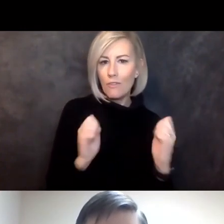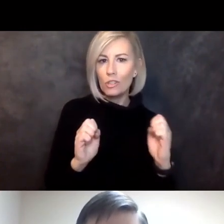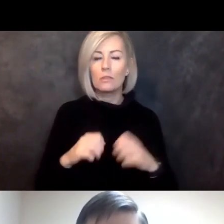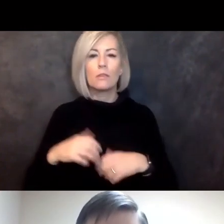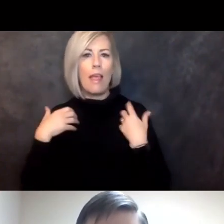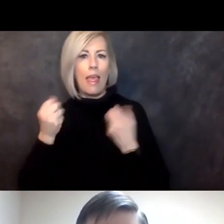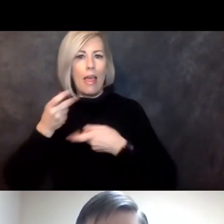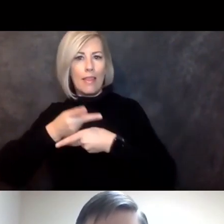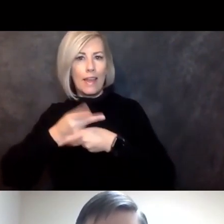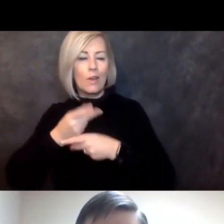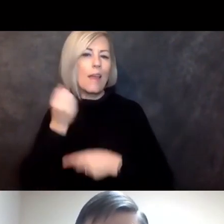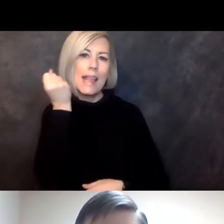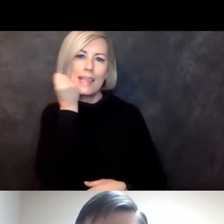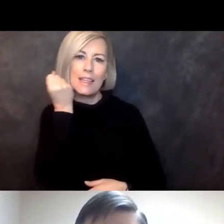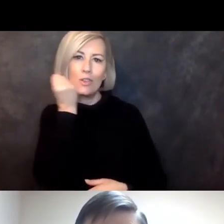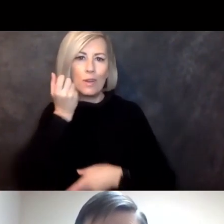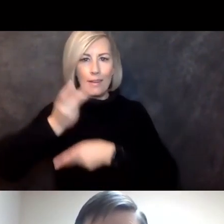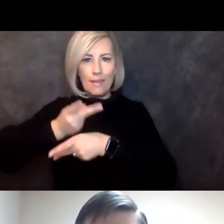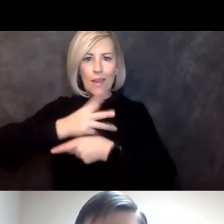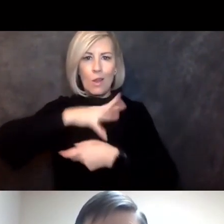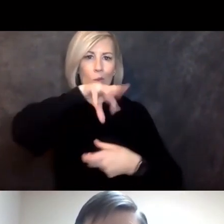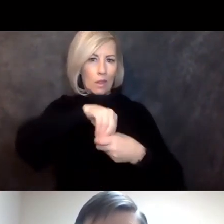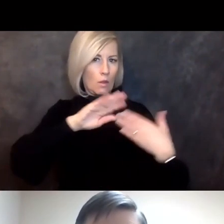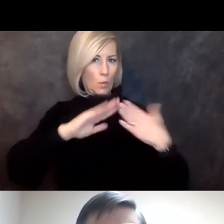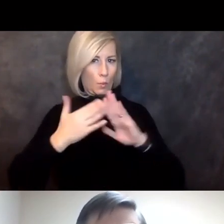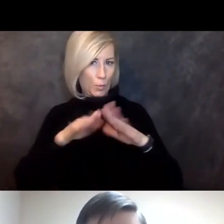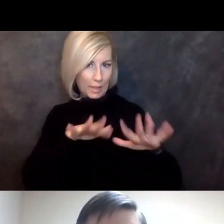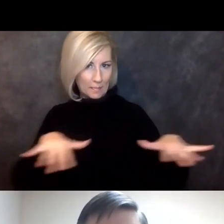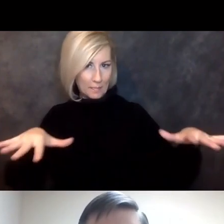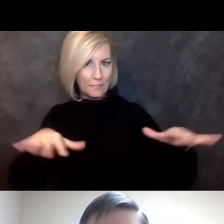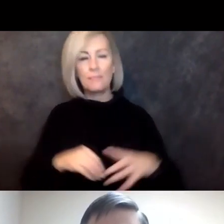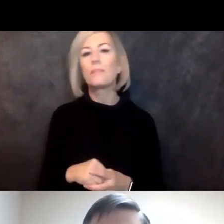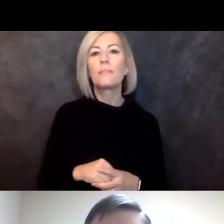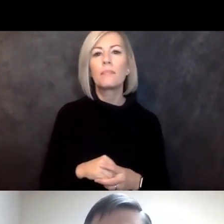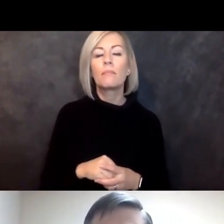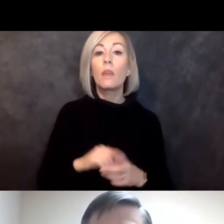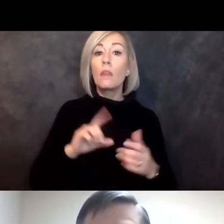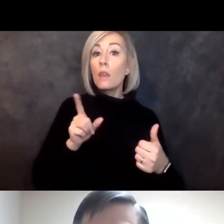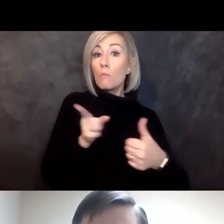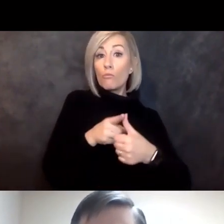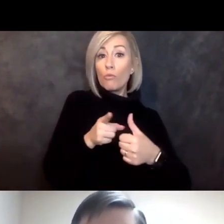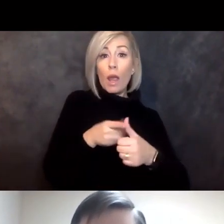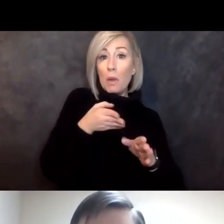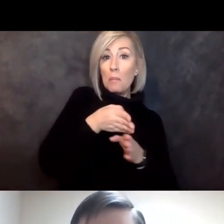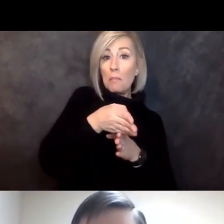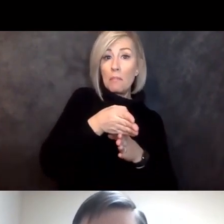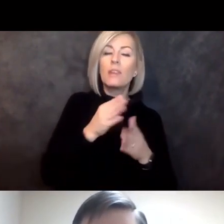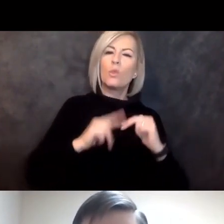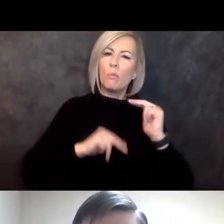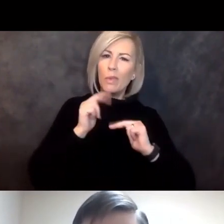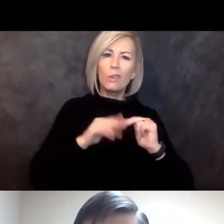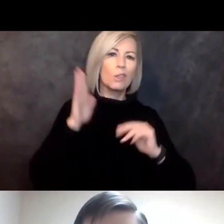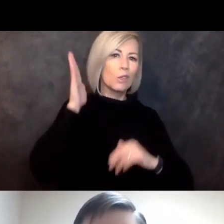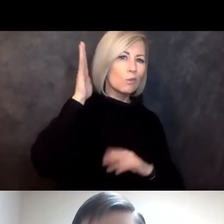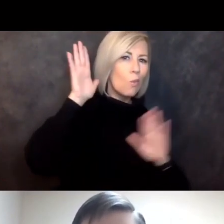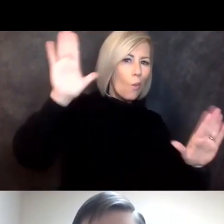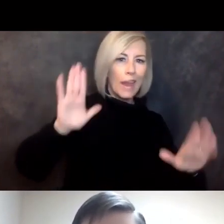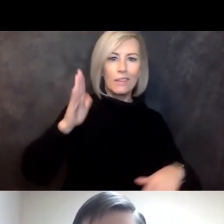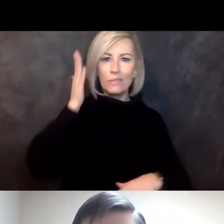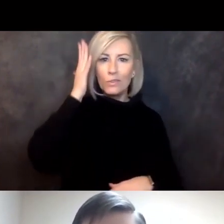dentistry care within the community. The primary focus is to build a great future for the